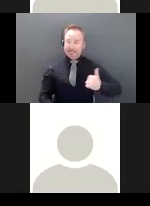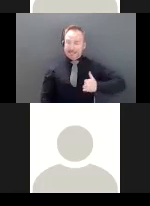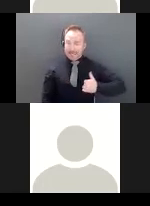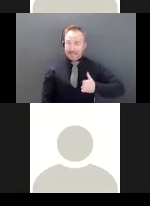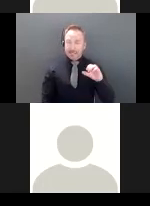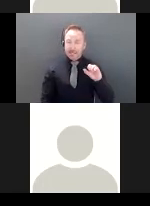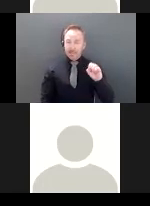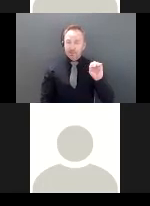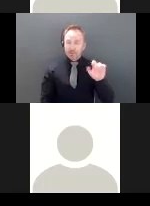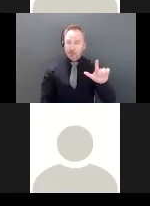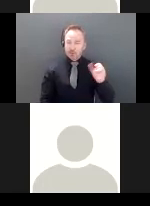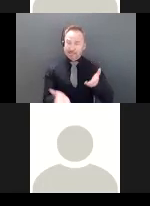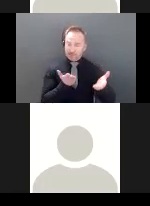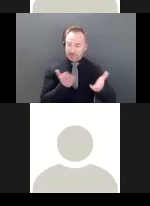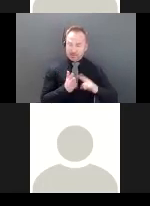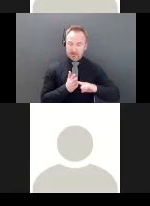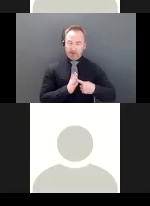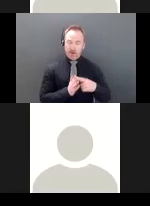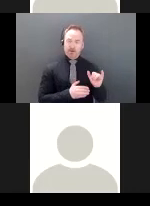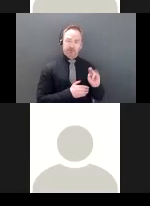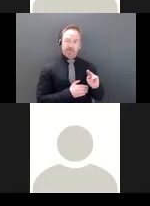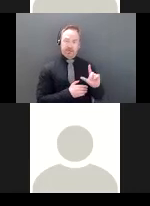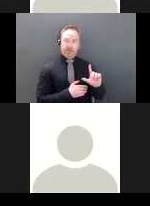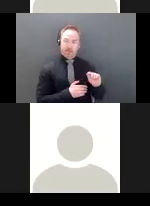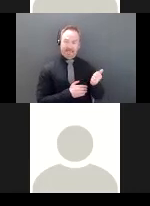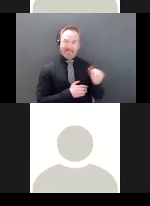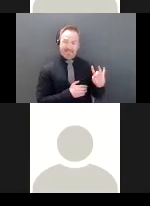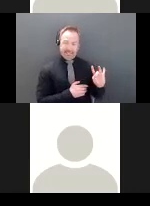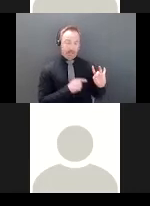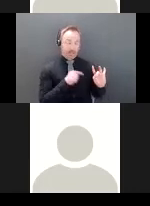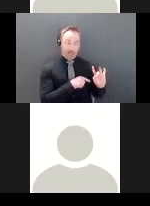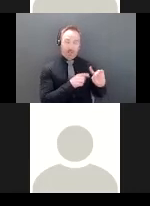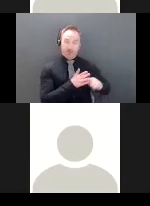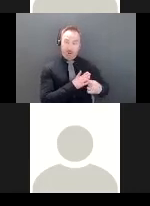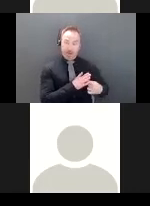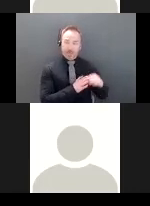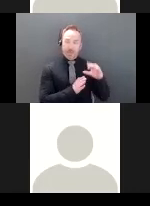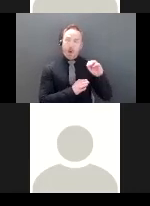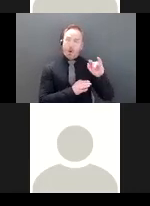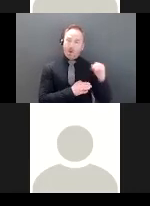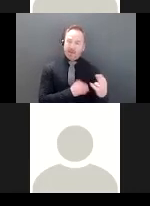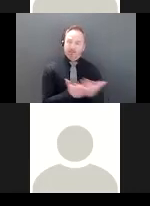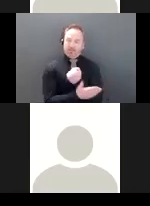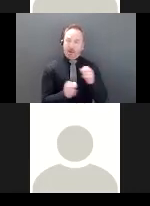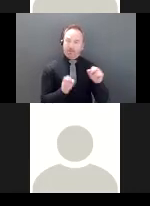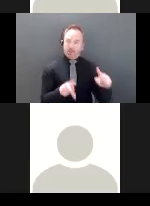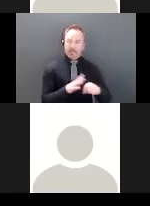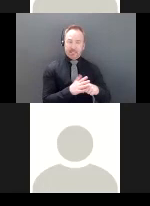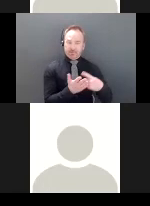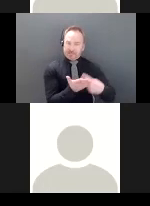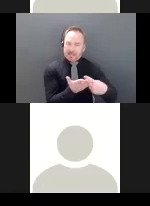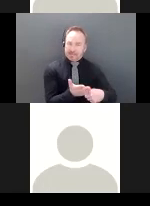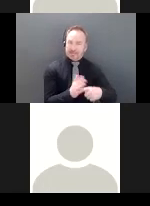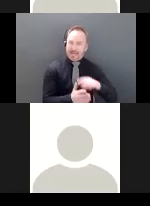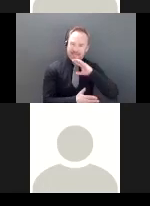and it began in January 2018. It was really an opportunity for OAITH to utilize an age lens and focus on